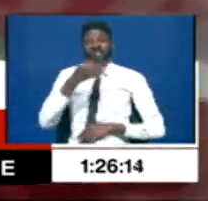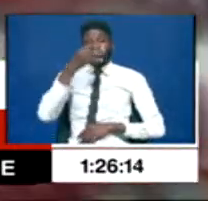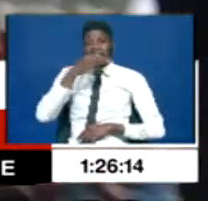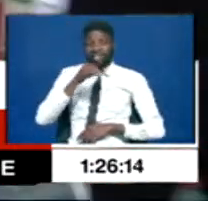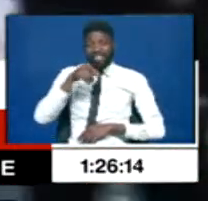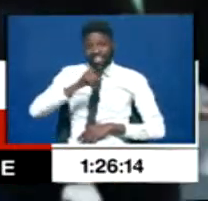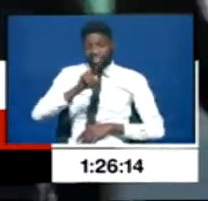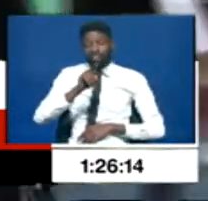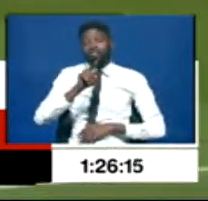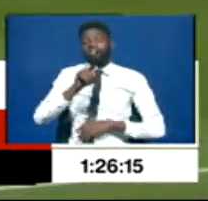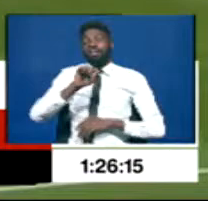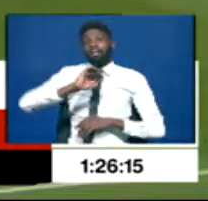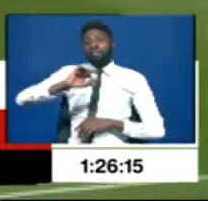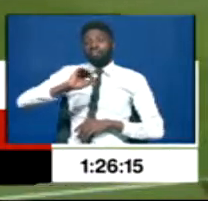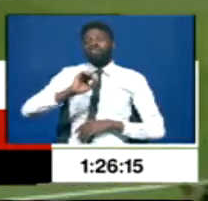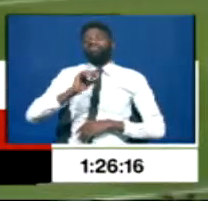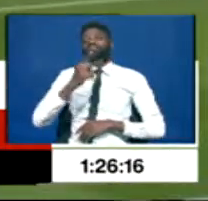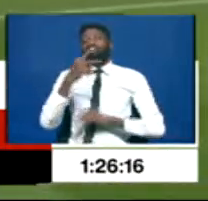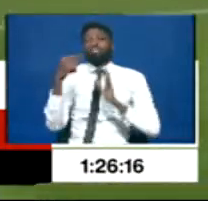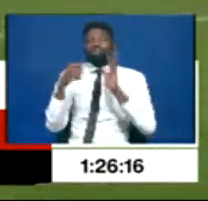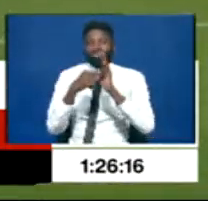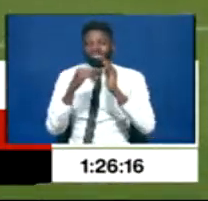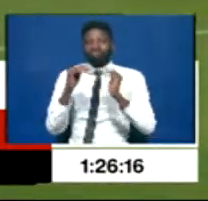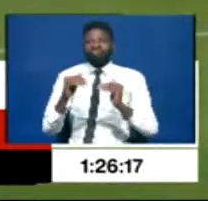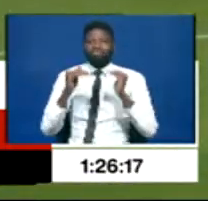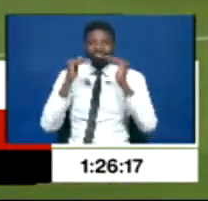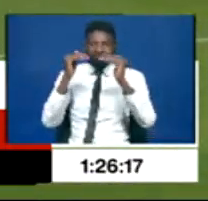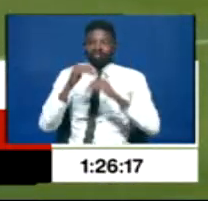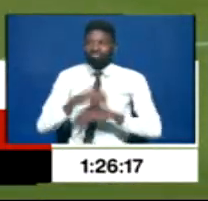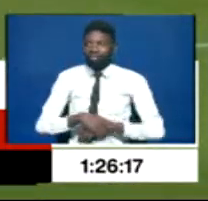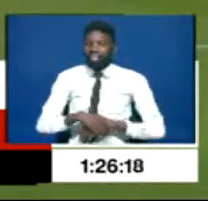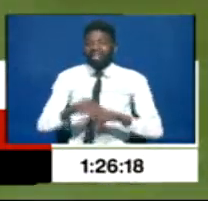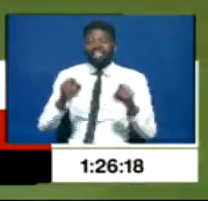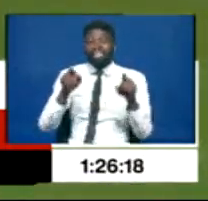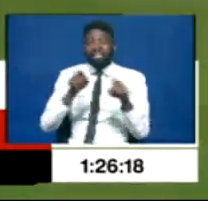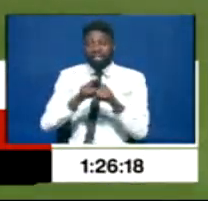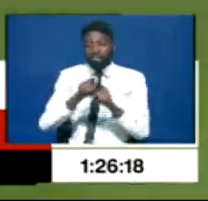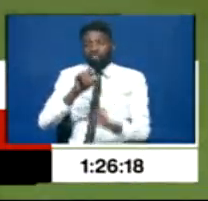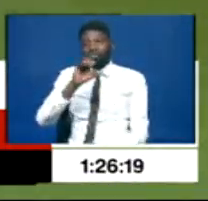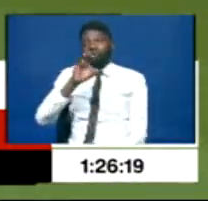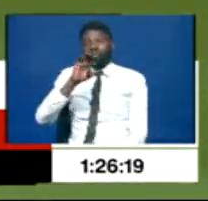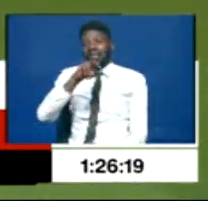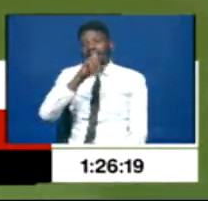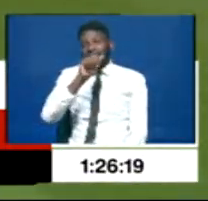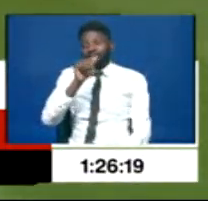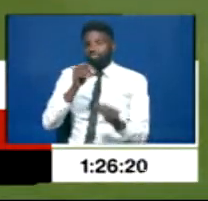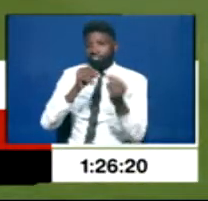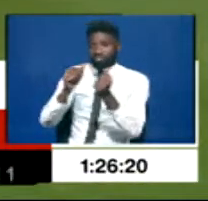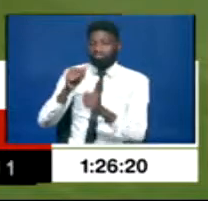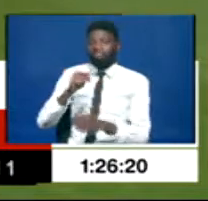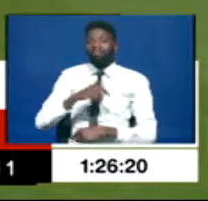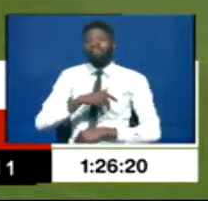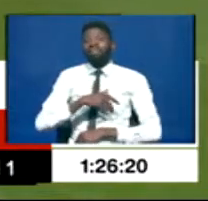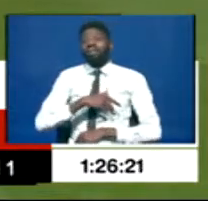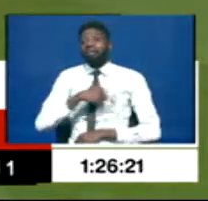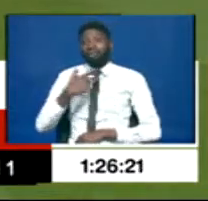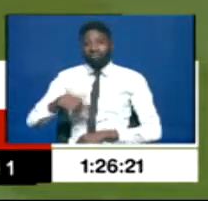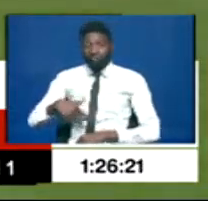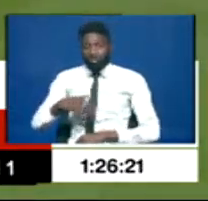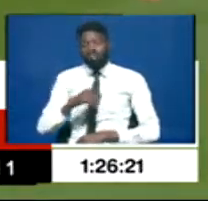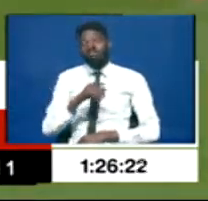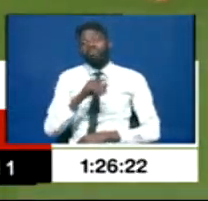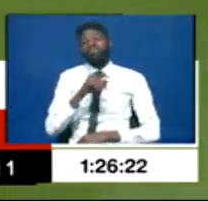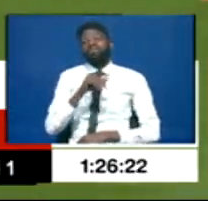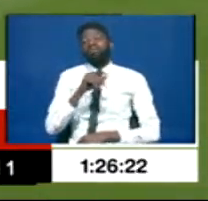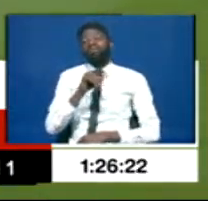1 games. In other games, Croatia outshined Denmark by a 1-0 defeat in Group 3C. Slovakia scored